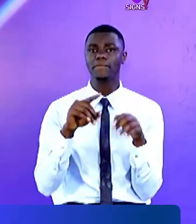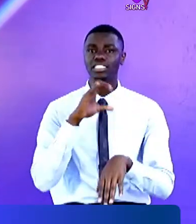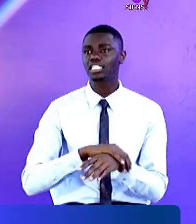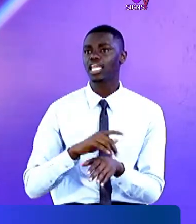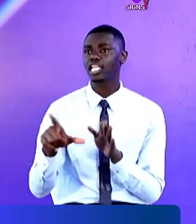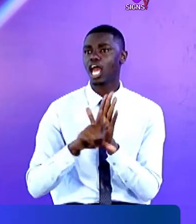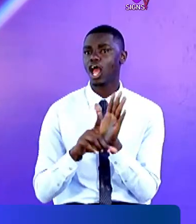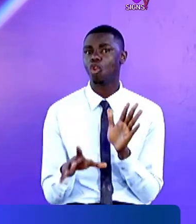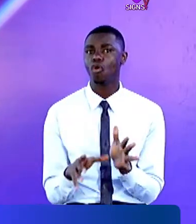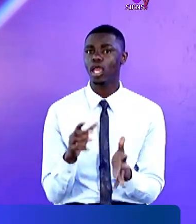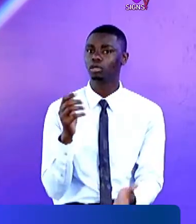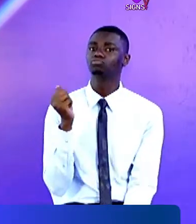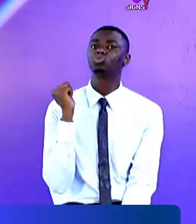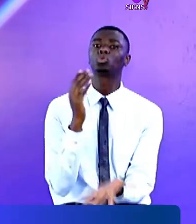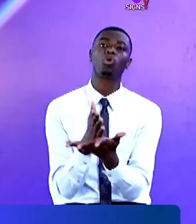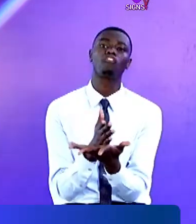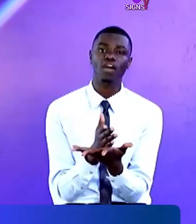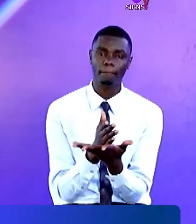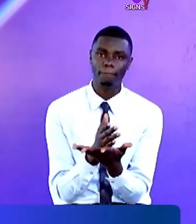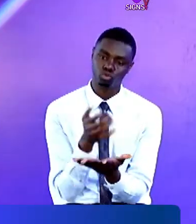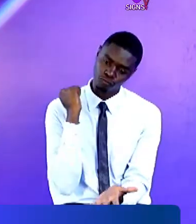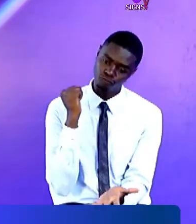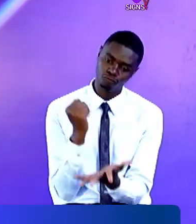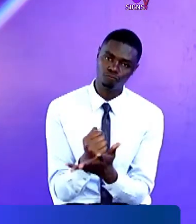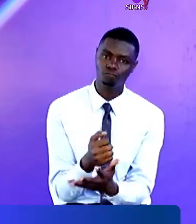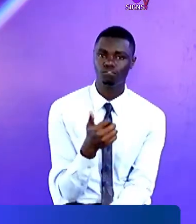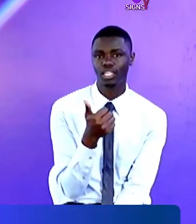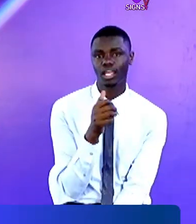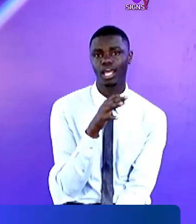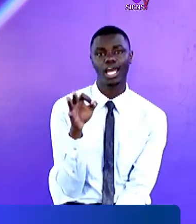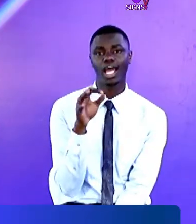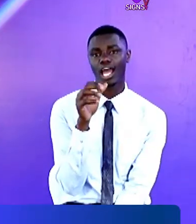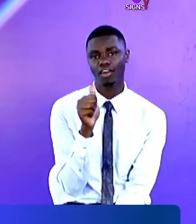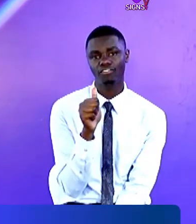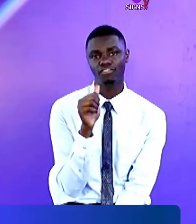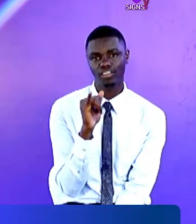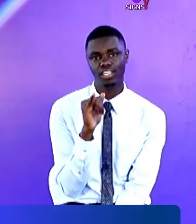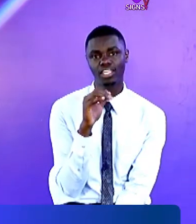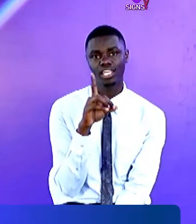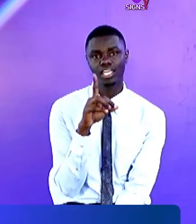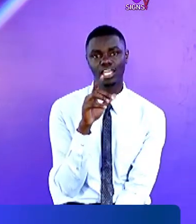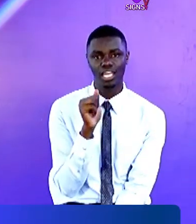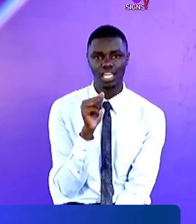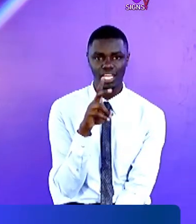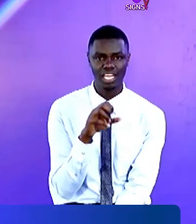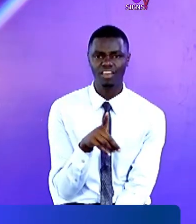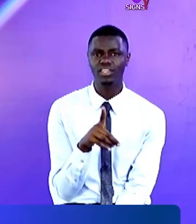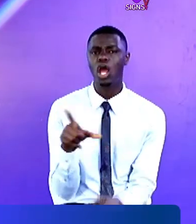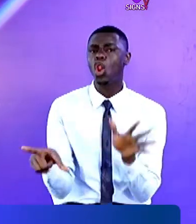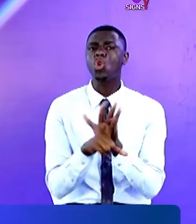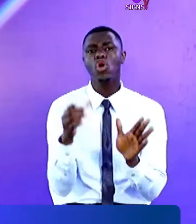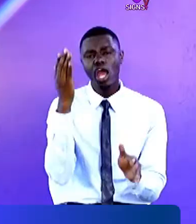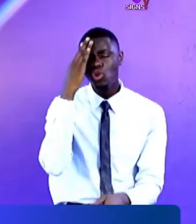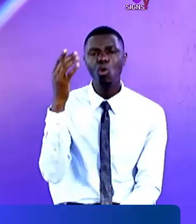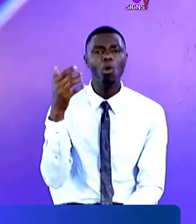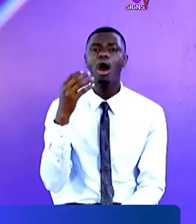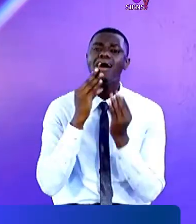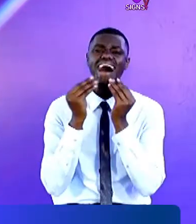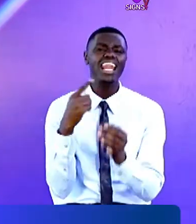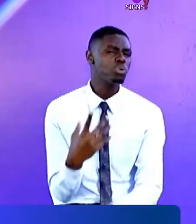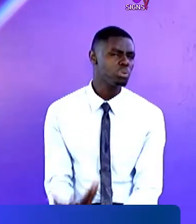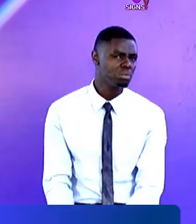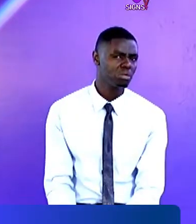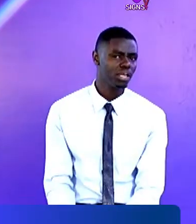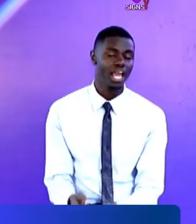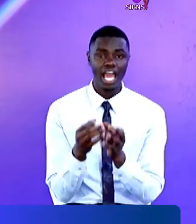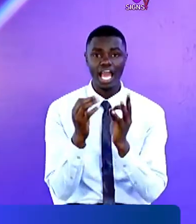to stamp you an affidavit. Yes, so does a lawyer know who is Alan? So like now, if you want to say